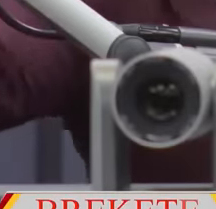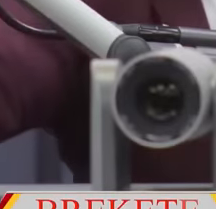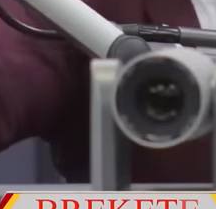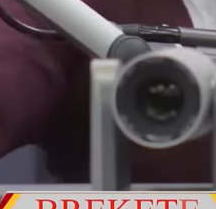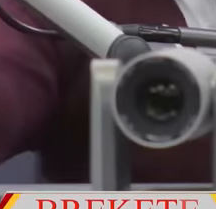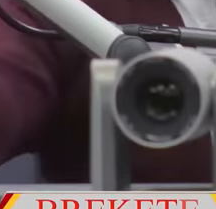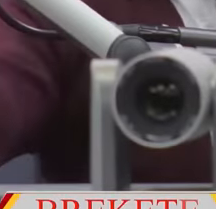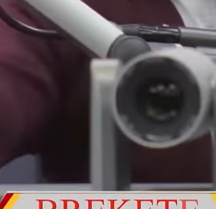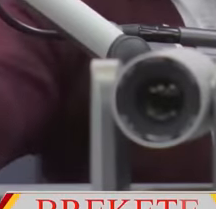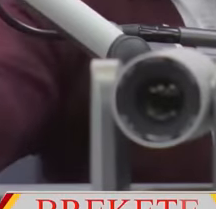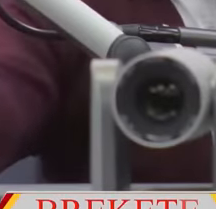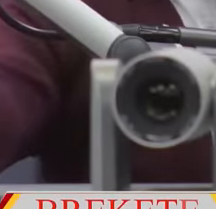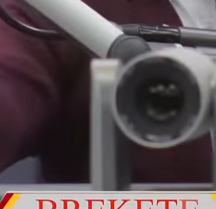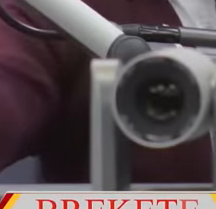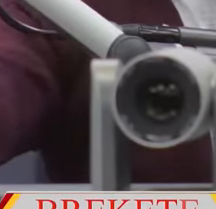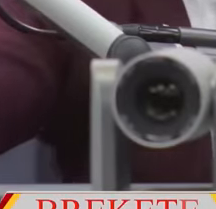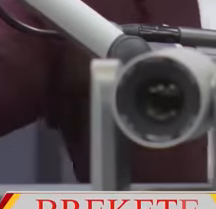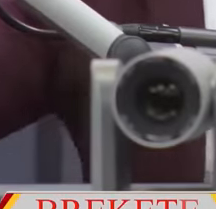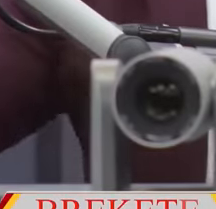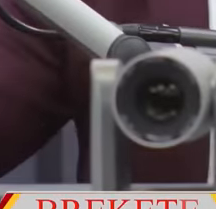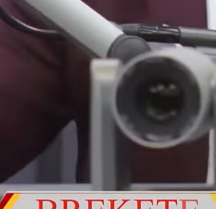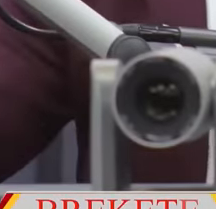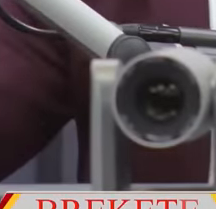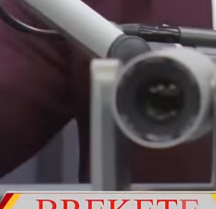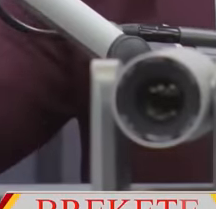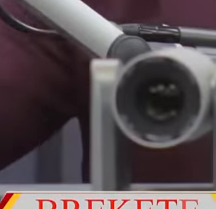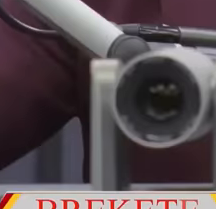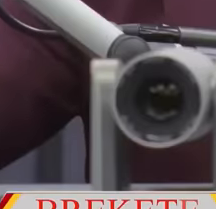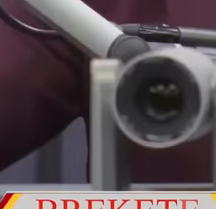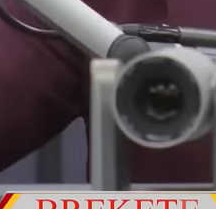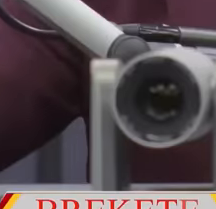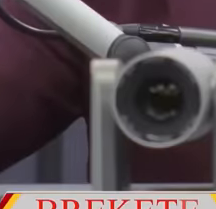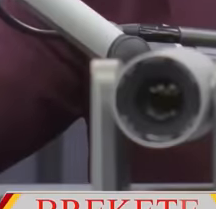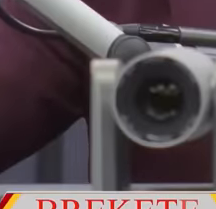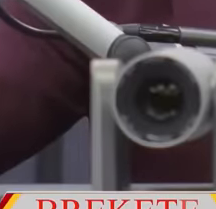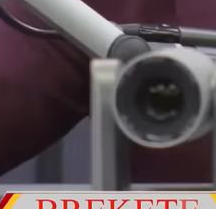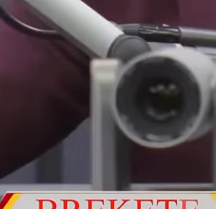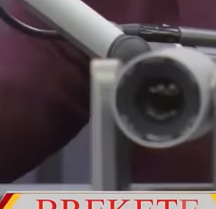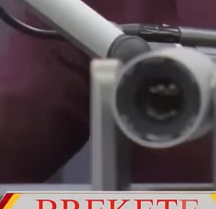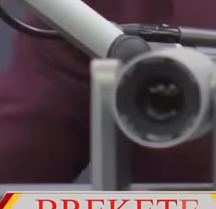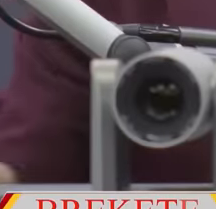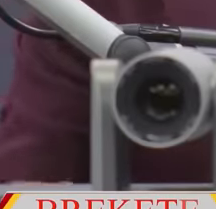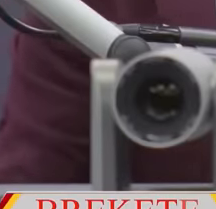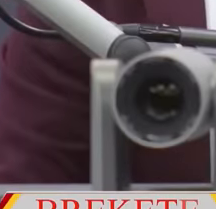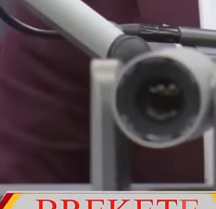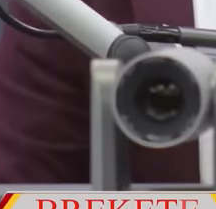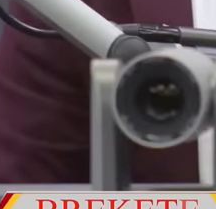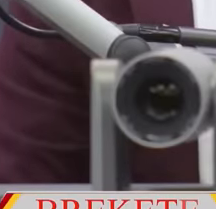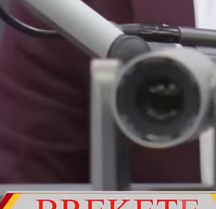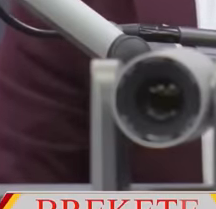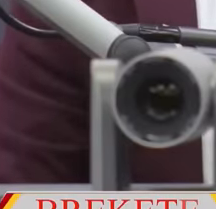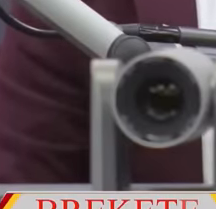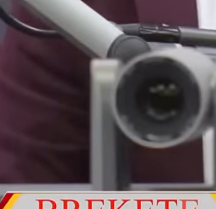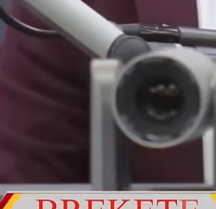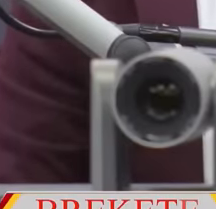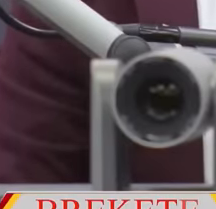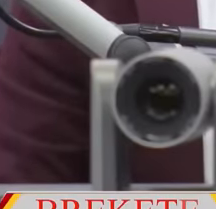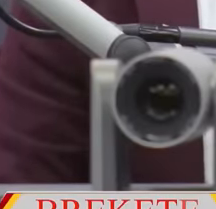could do anything more policy. Say now from there, now he moved to Ikorodu, where God help her and come build house for